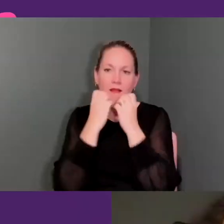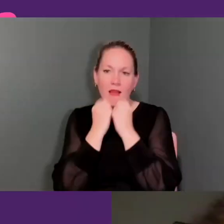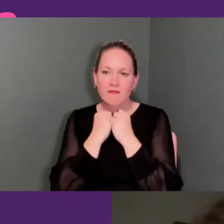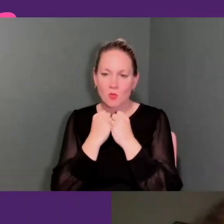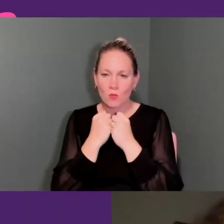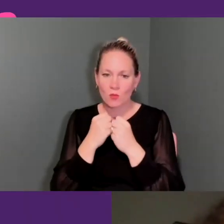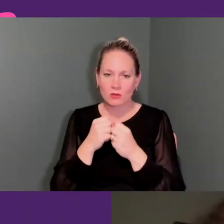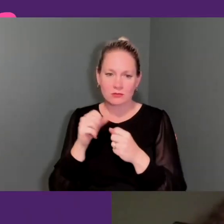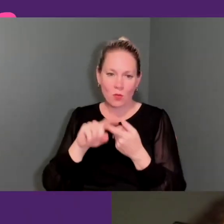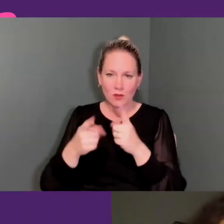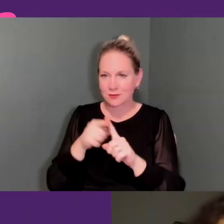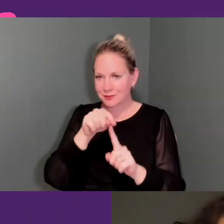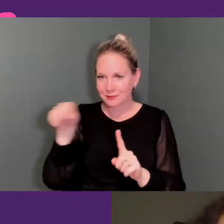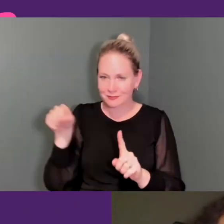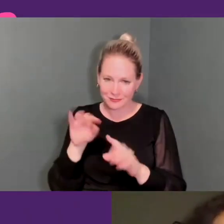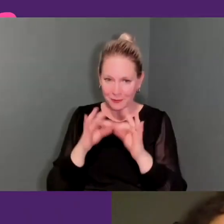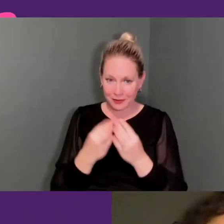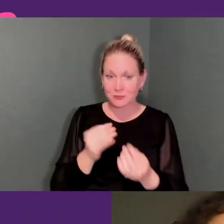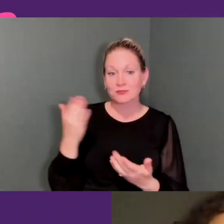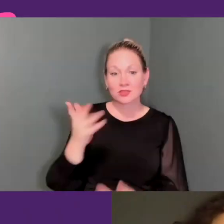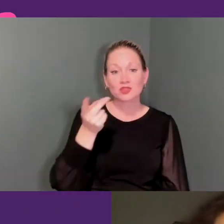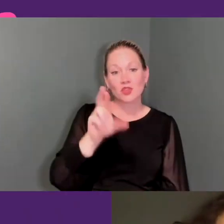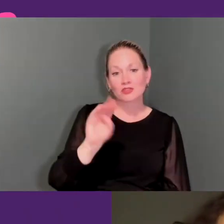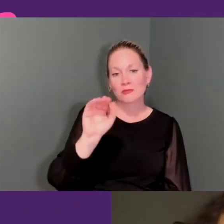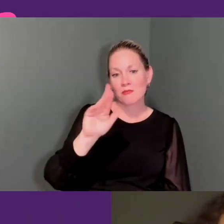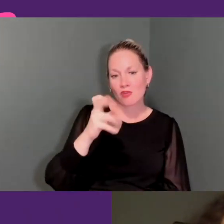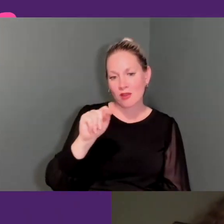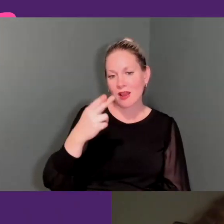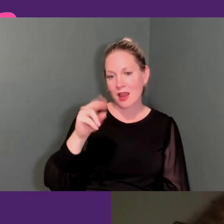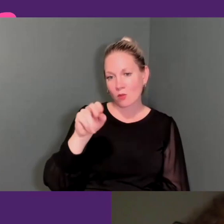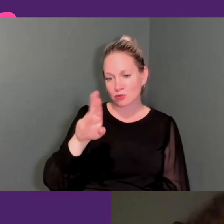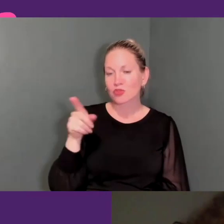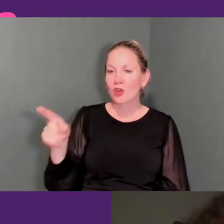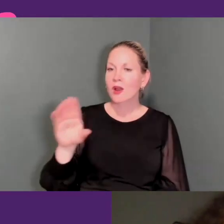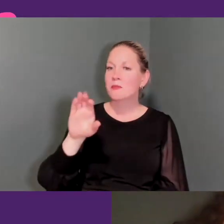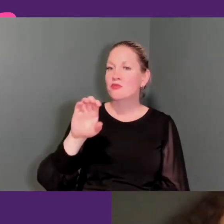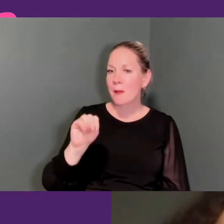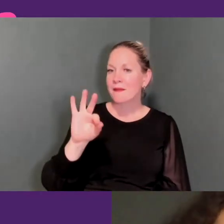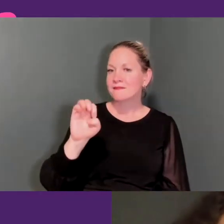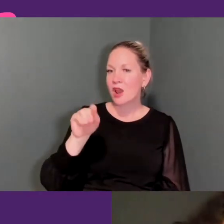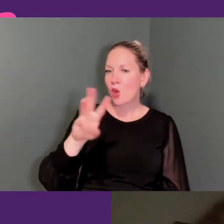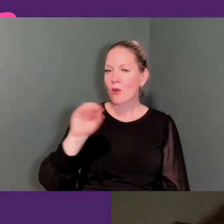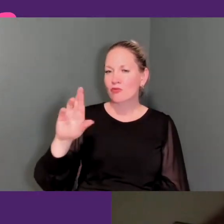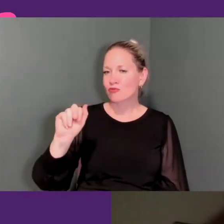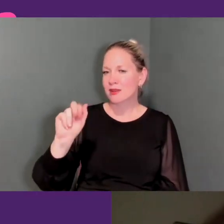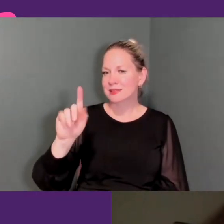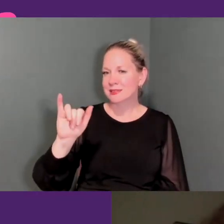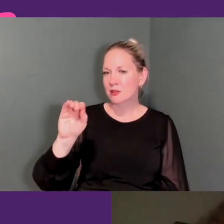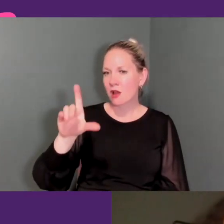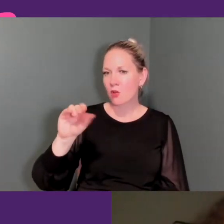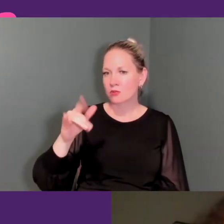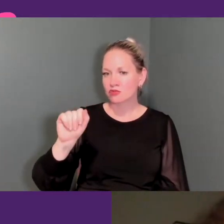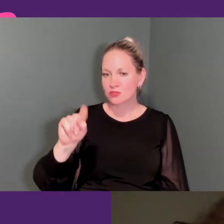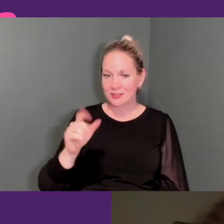Hauser, the breast imaging radiologist and a BREM fellow at George Washington University Hospital. Welcome, Dr. Hauser.